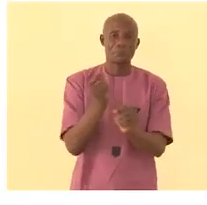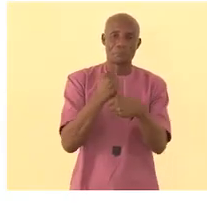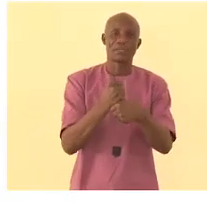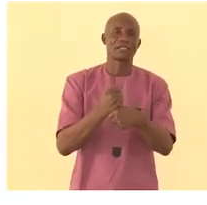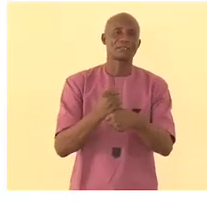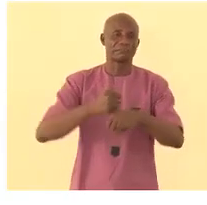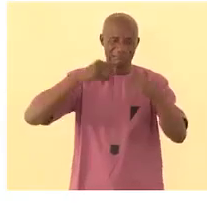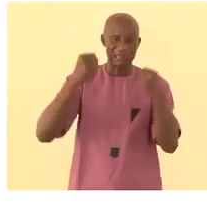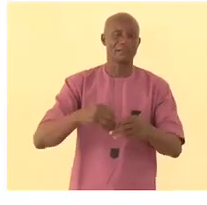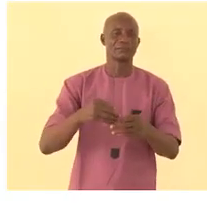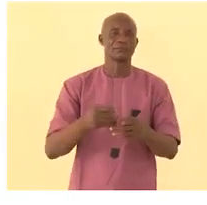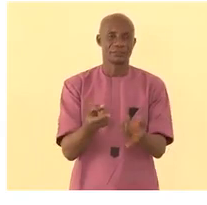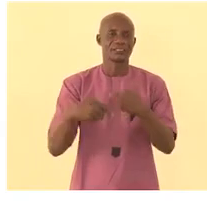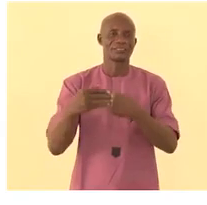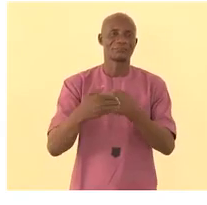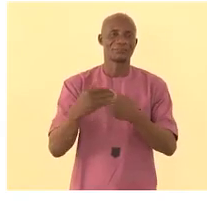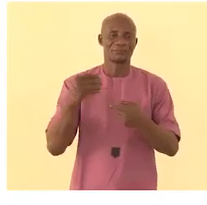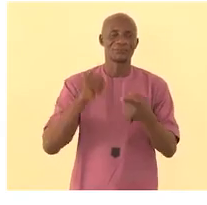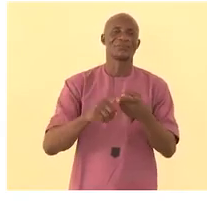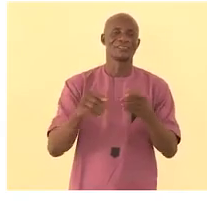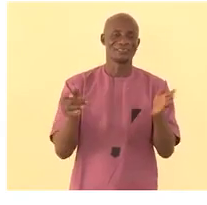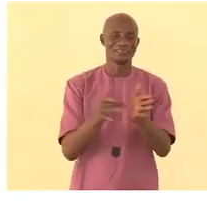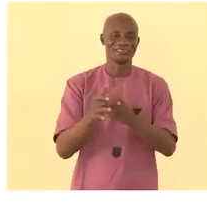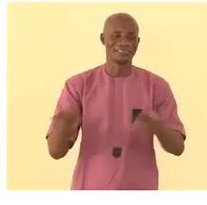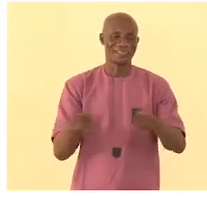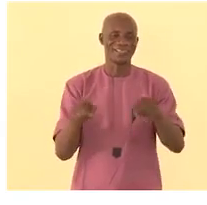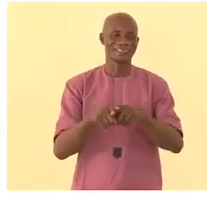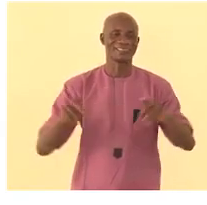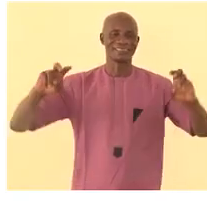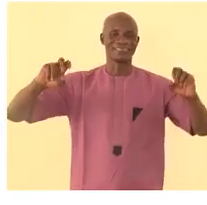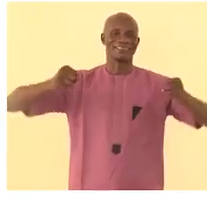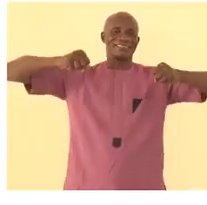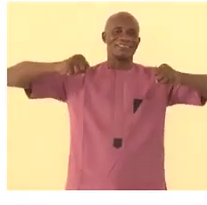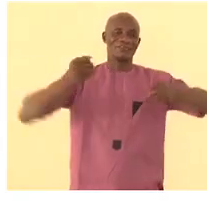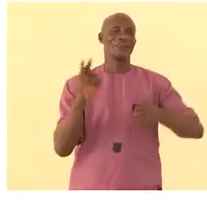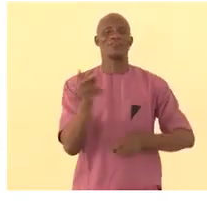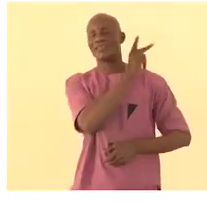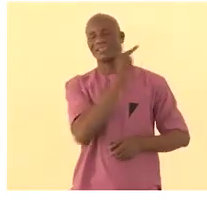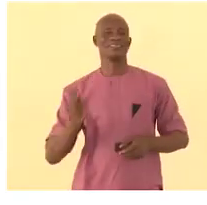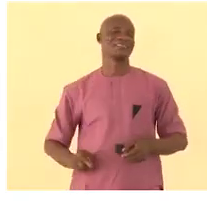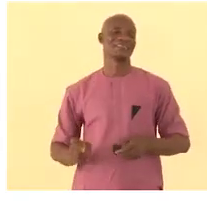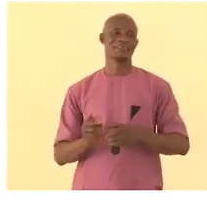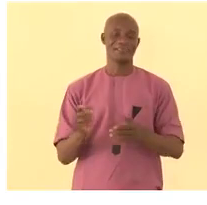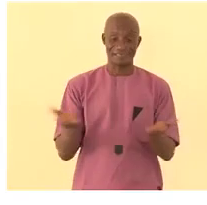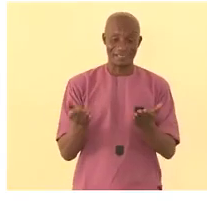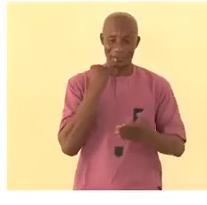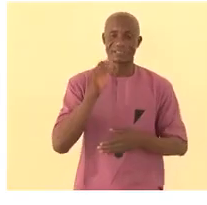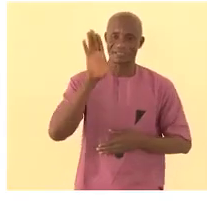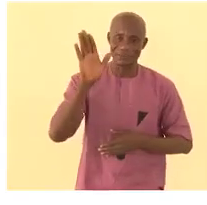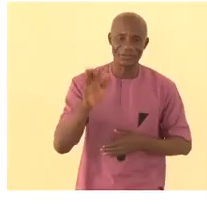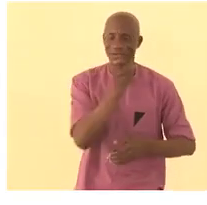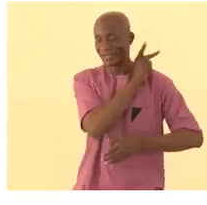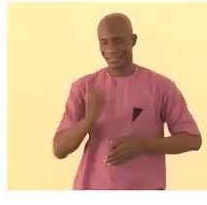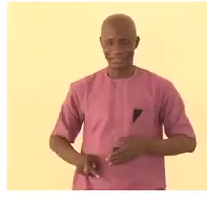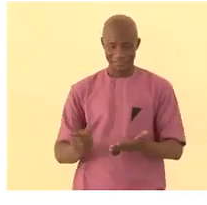decisions. And he mocked Jesus with the title of King. "Here is your King." And then he